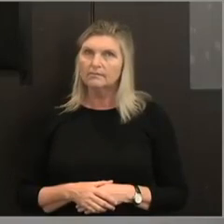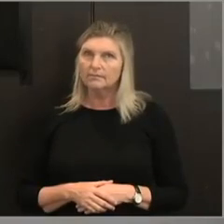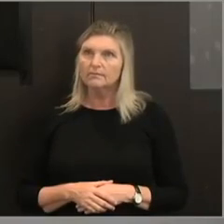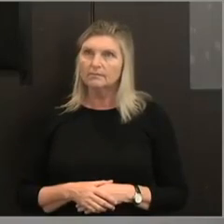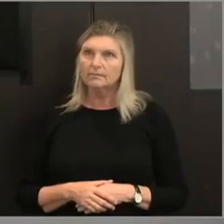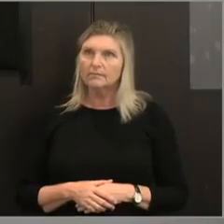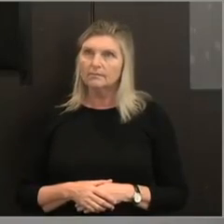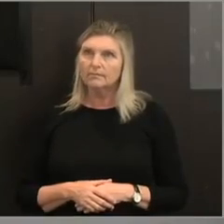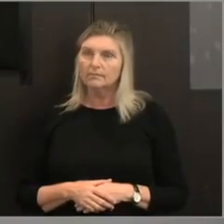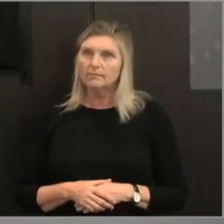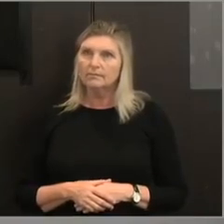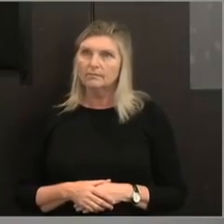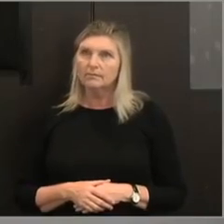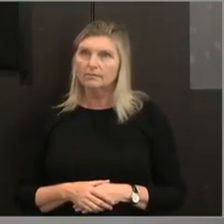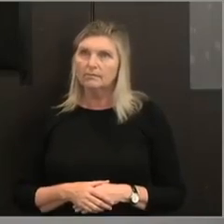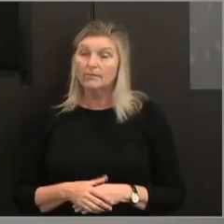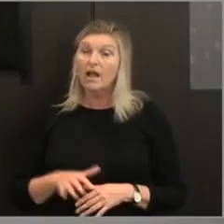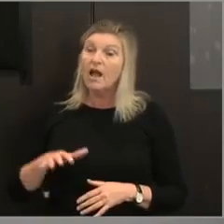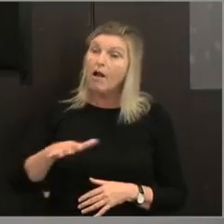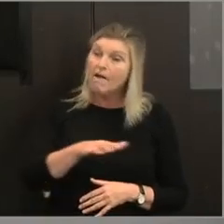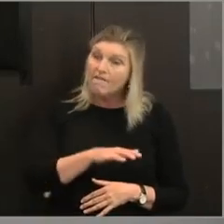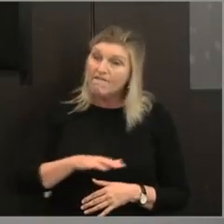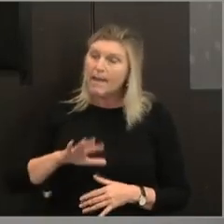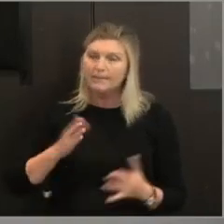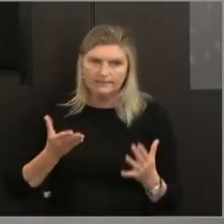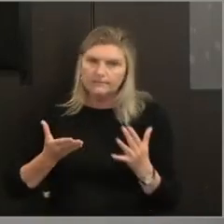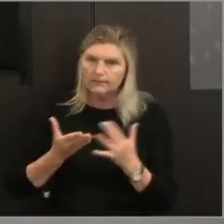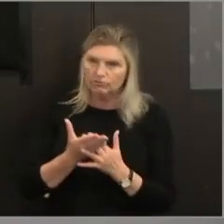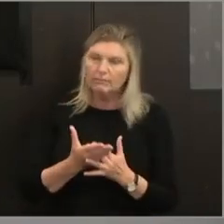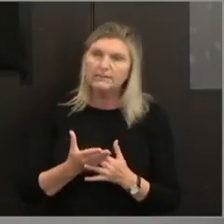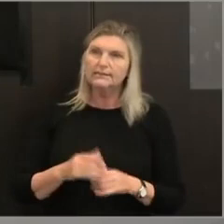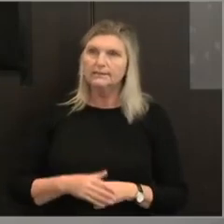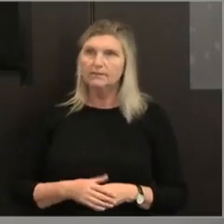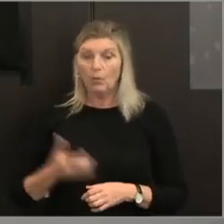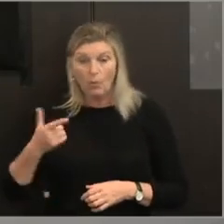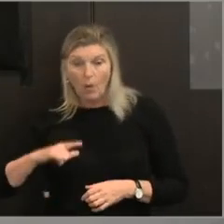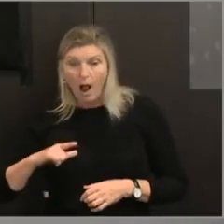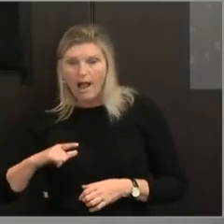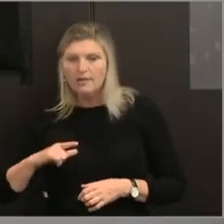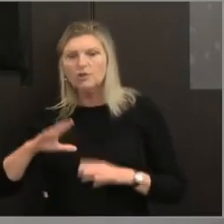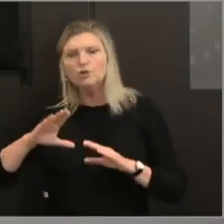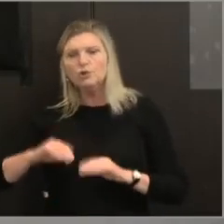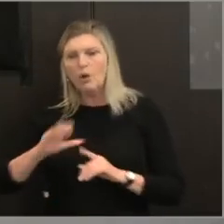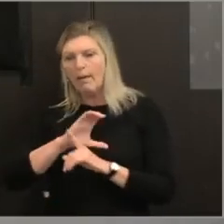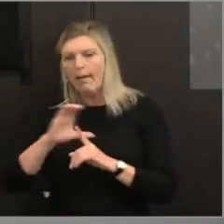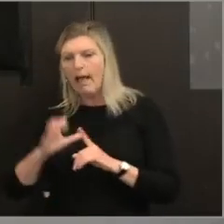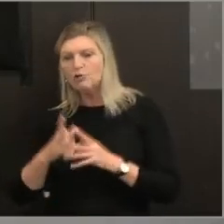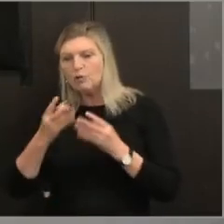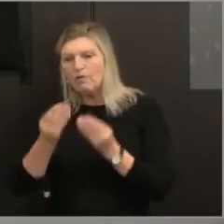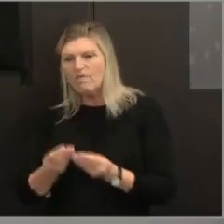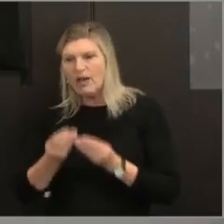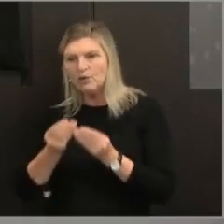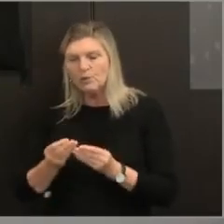to the issue at hand, families are disrupted to prevent the transmission of cultural values